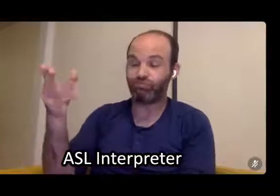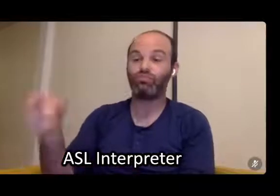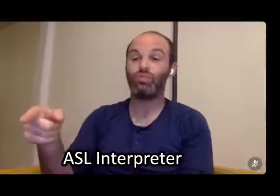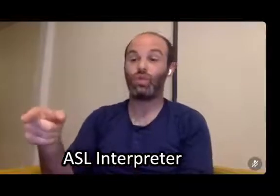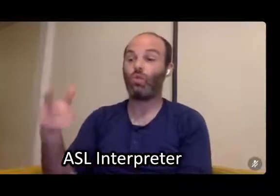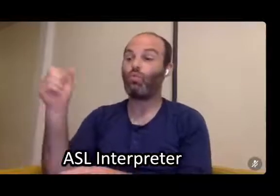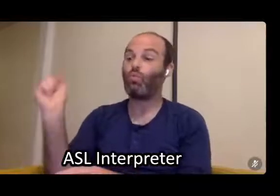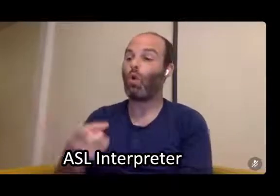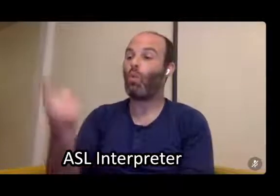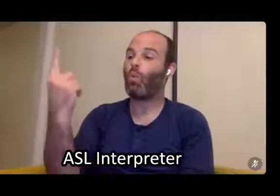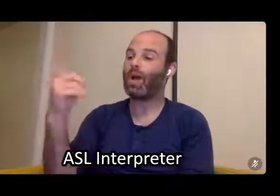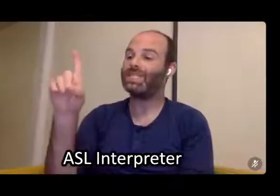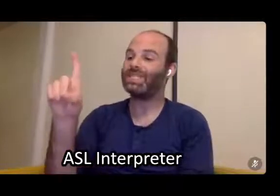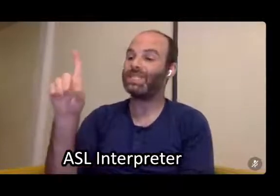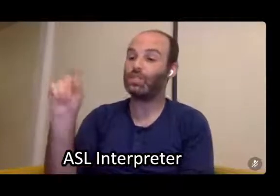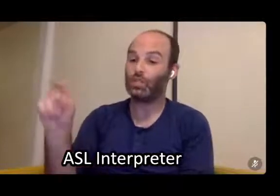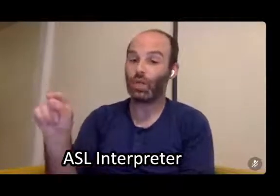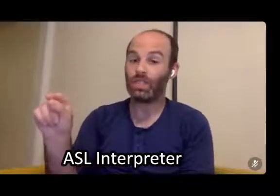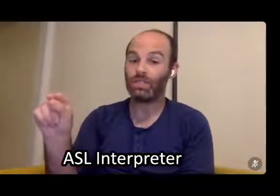1d20.